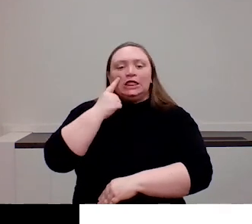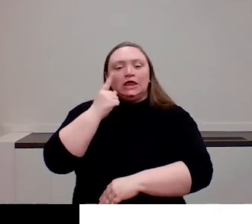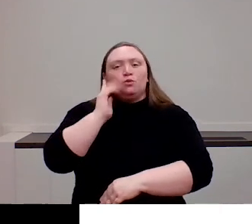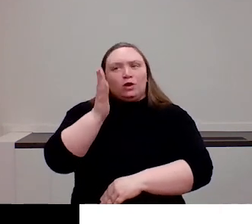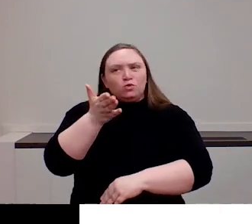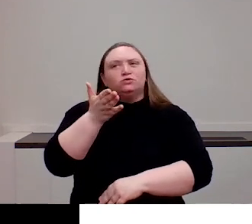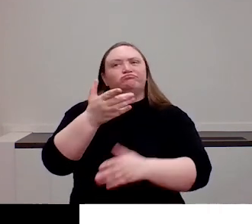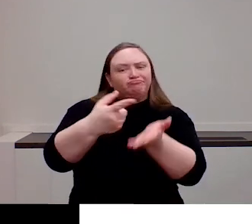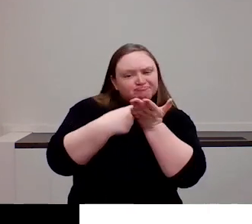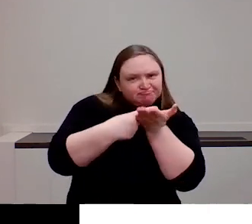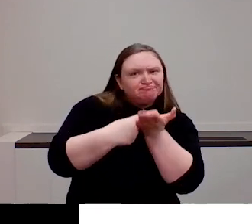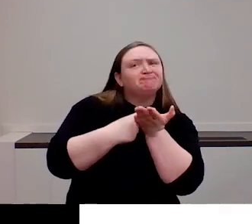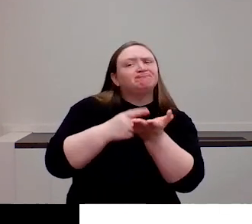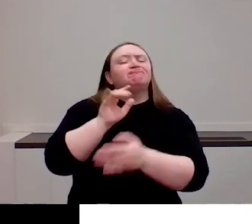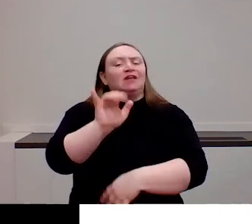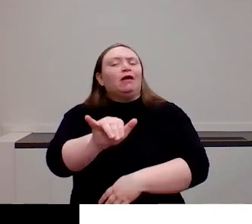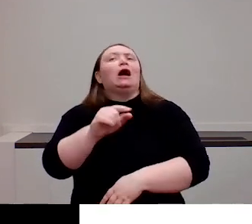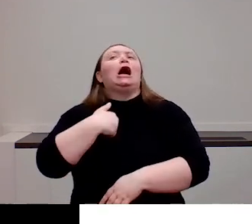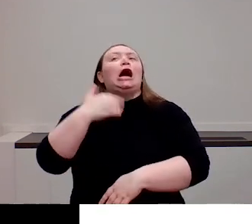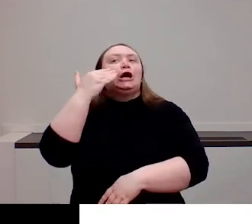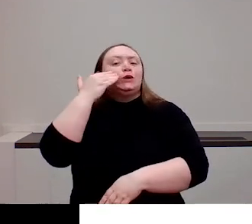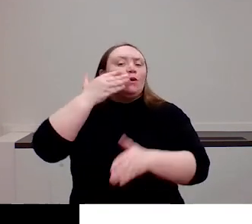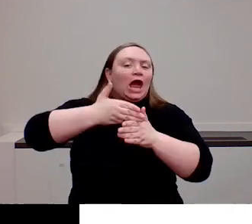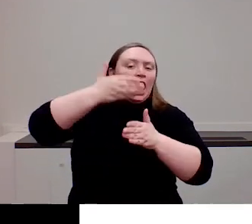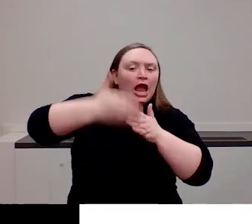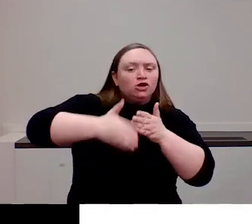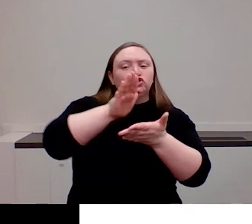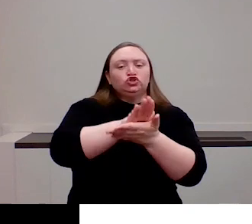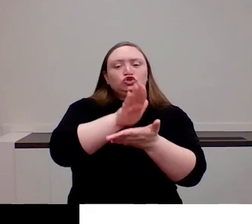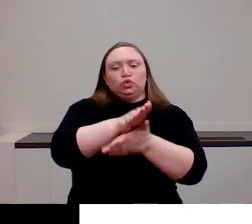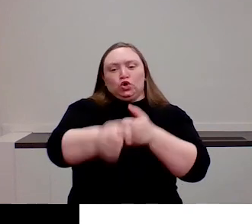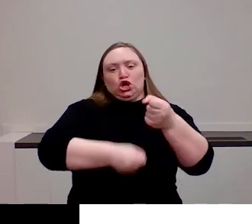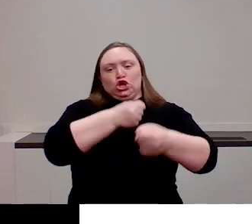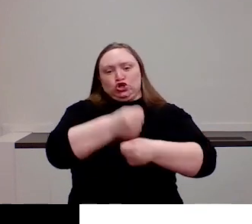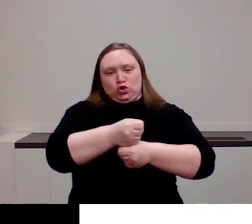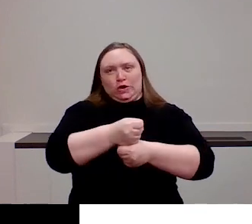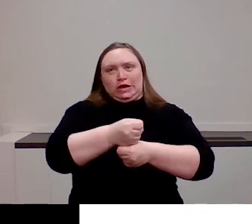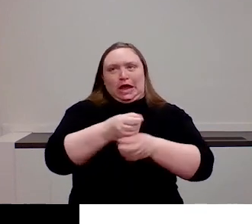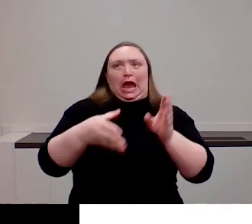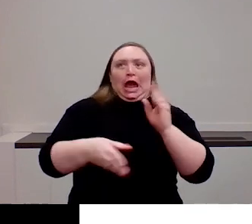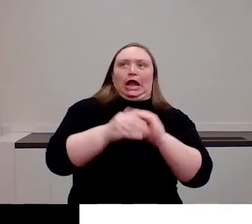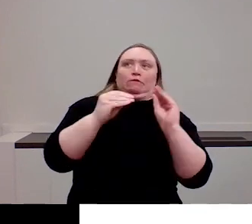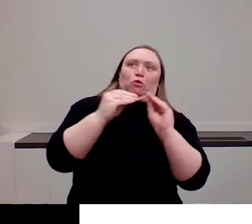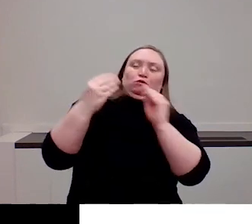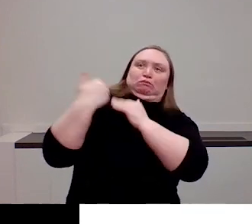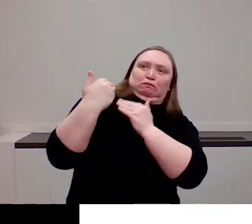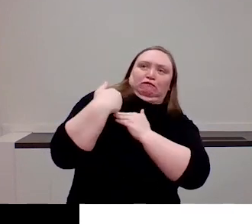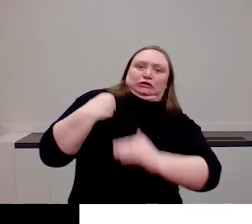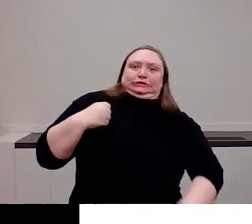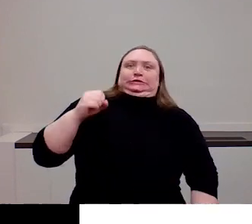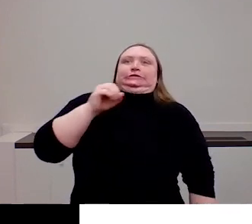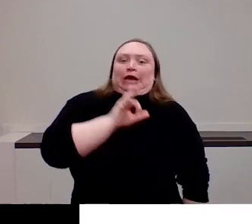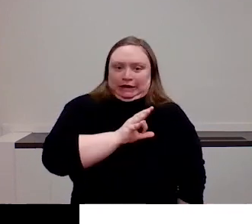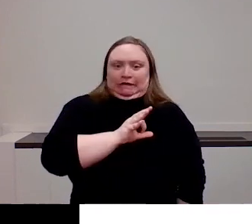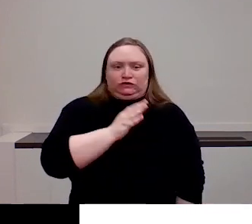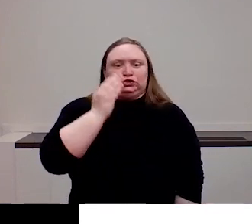definitely take our time looking at that. I know with end of the school year, adding things on to staff,